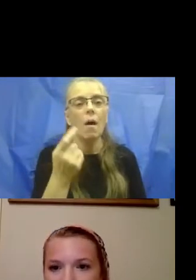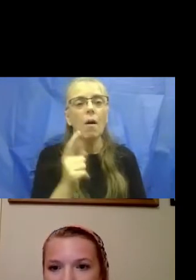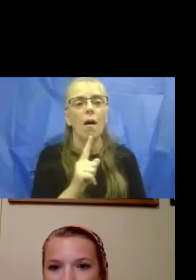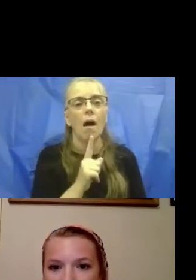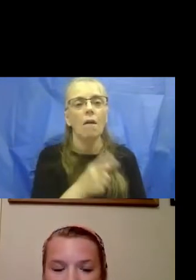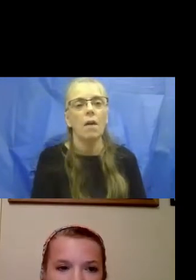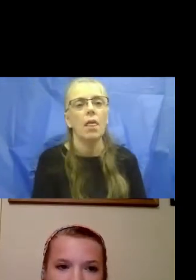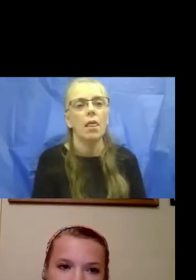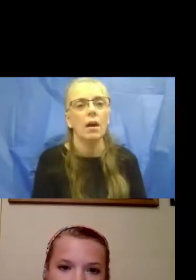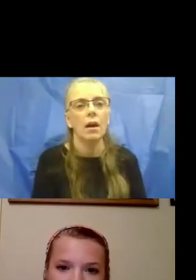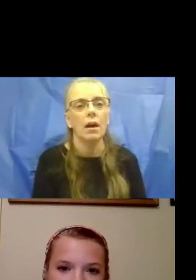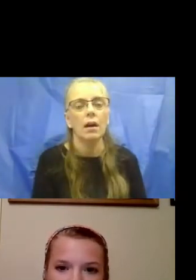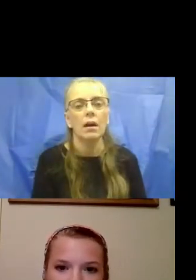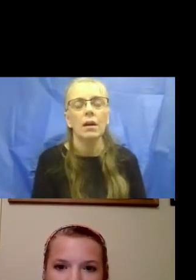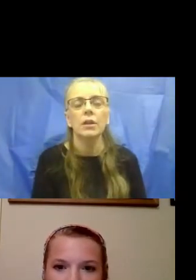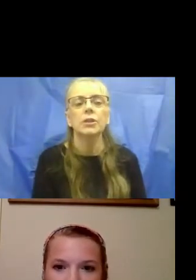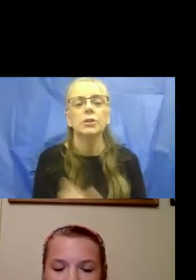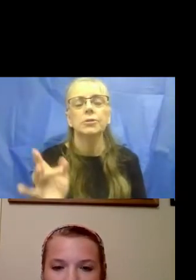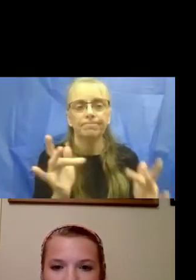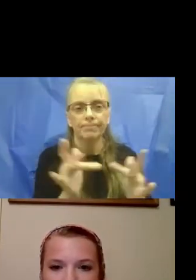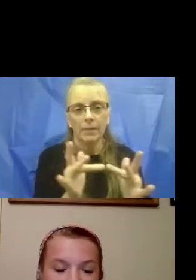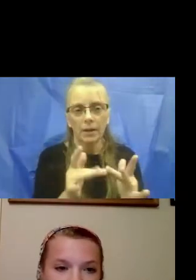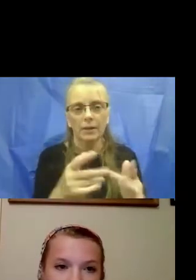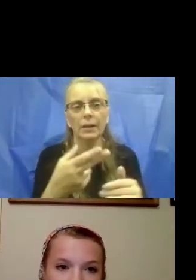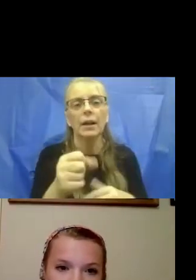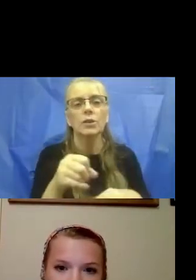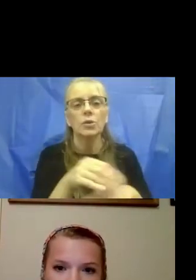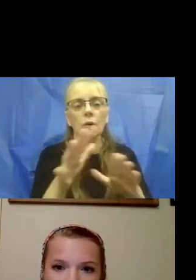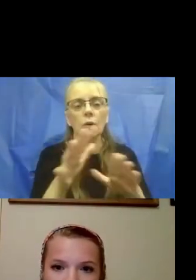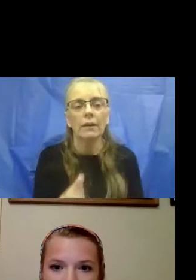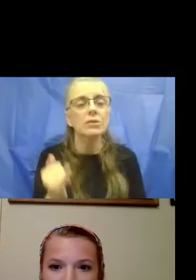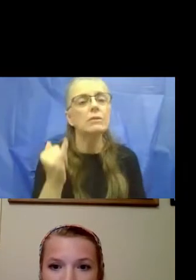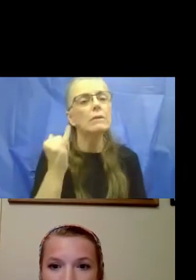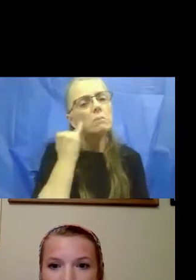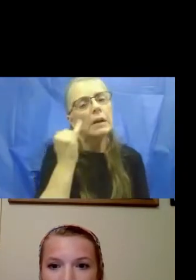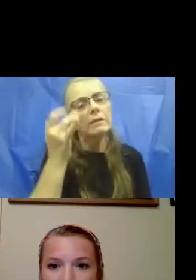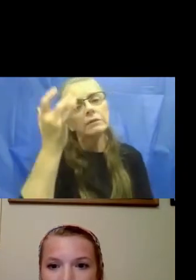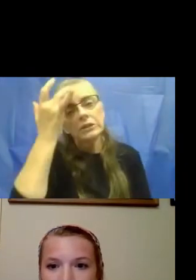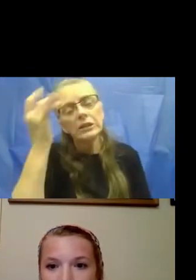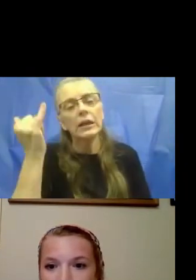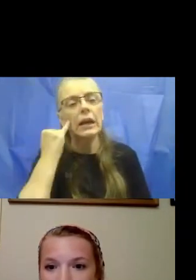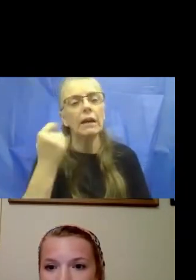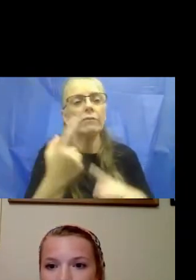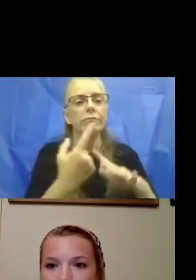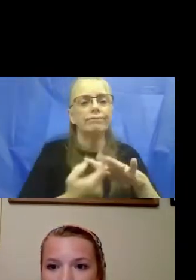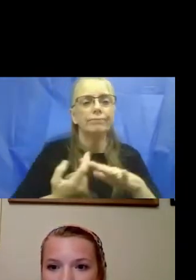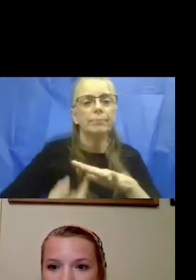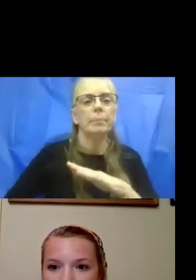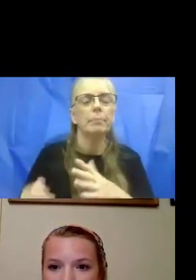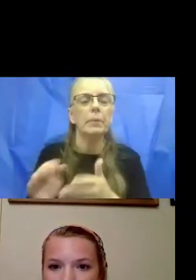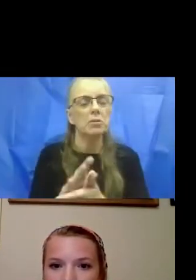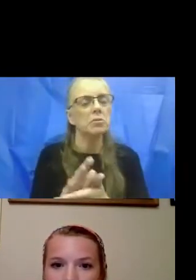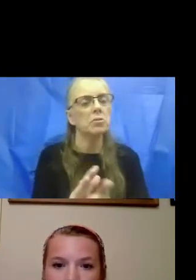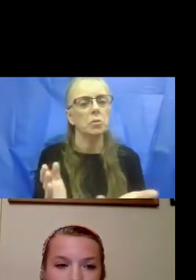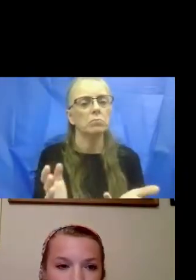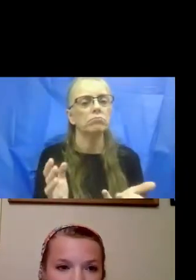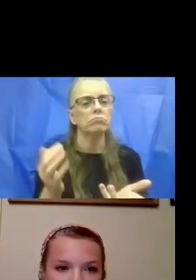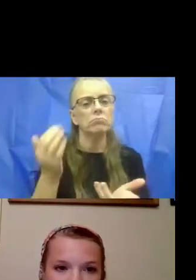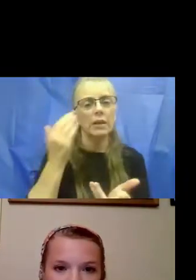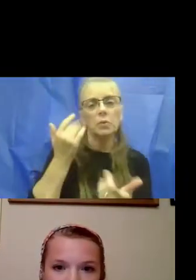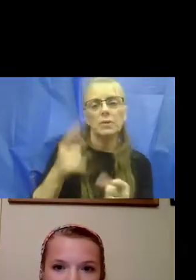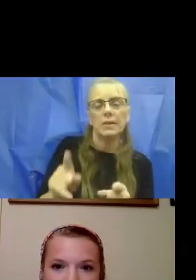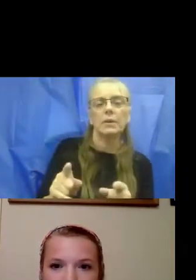case I started to get sick or missing school or having problems like that. She connected me with the teen parent program in our